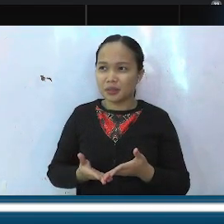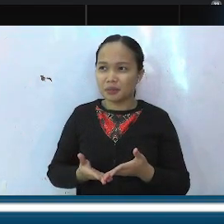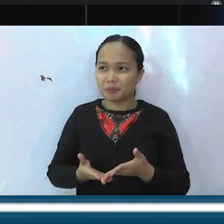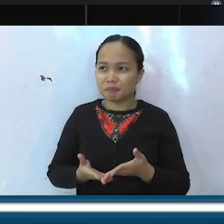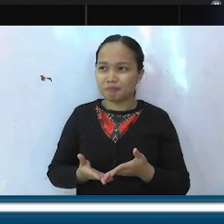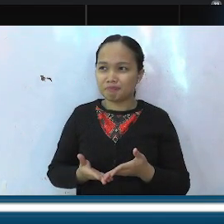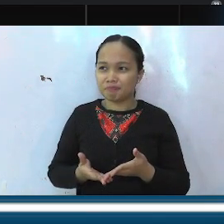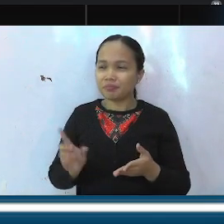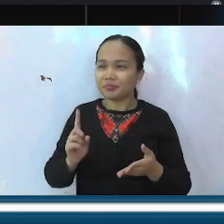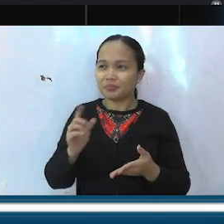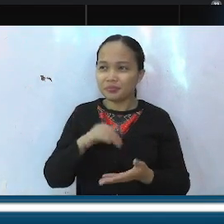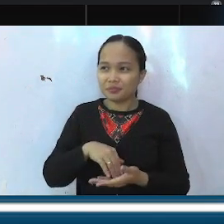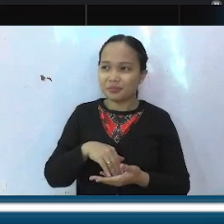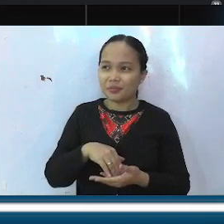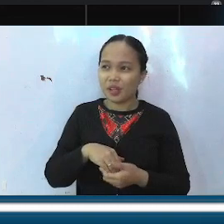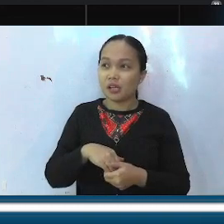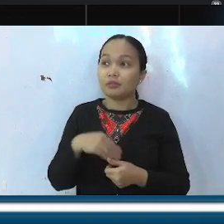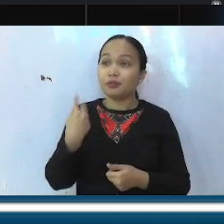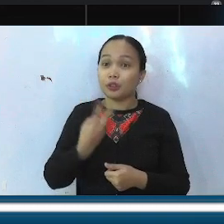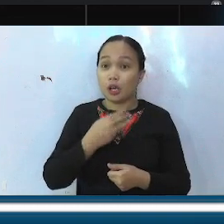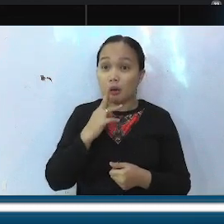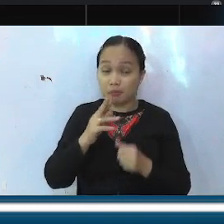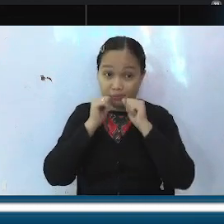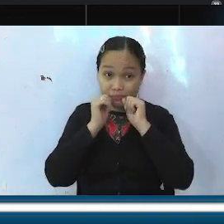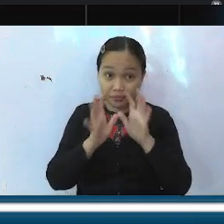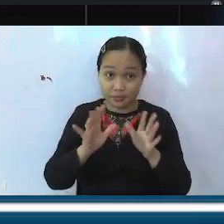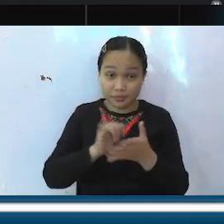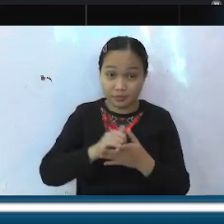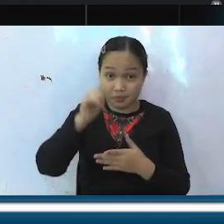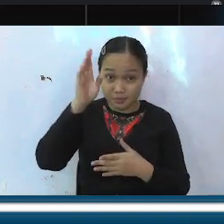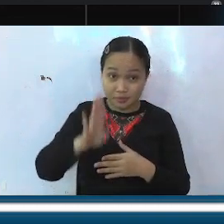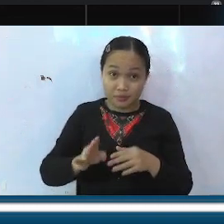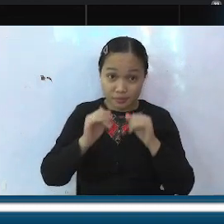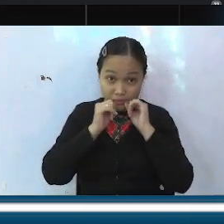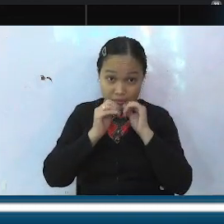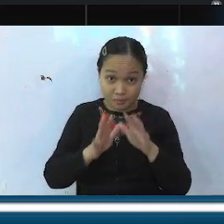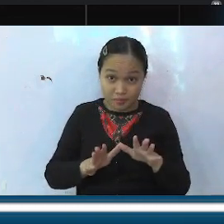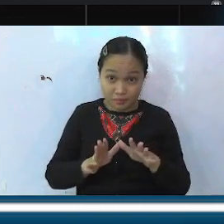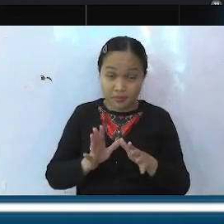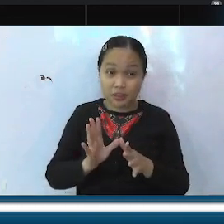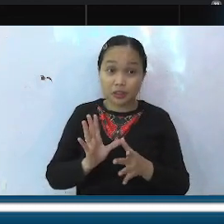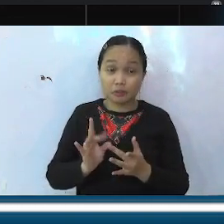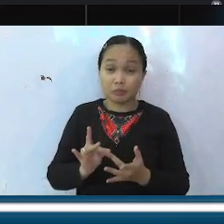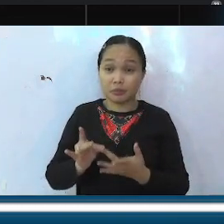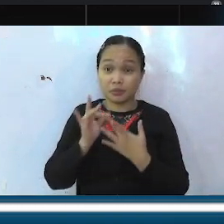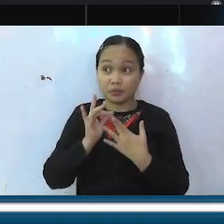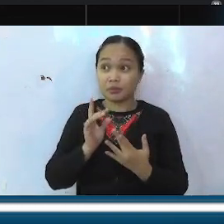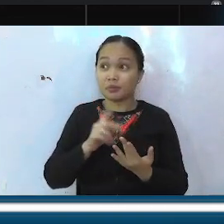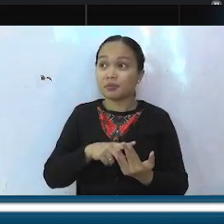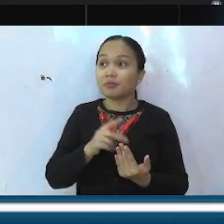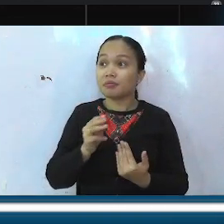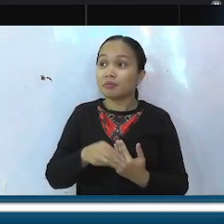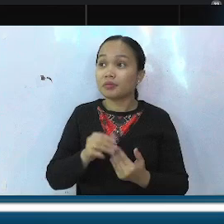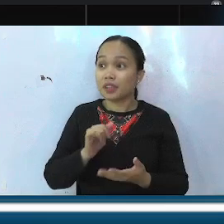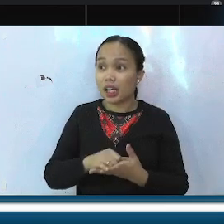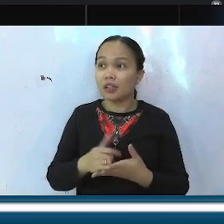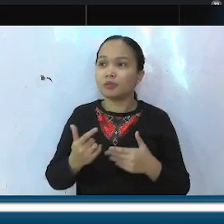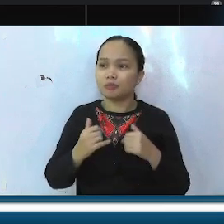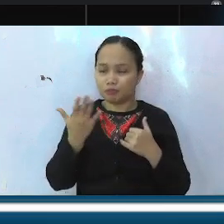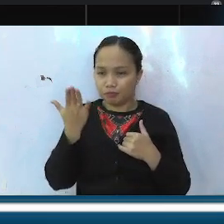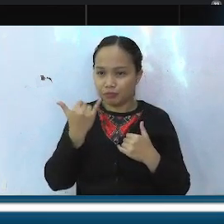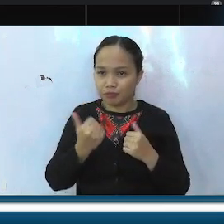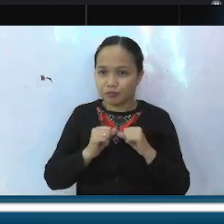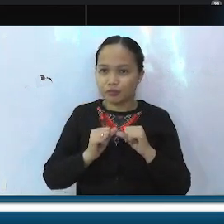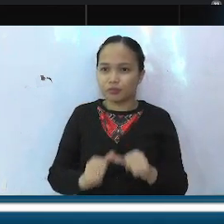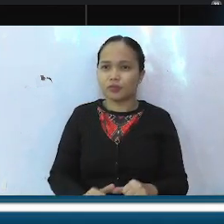Well, anyways. Again, we're blessed, and I believe that God blesses us with this special episode. That's why let's continue on.